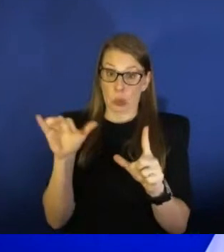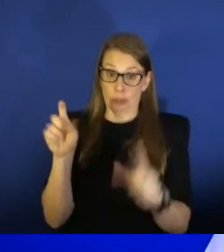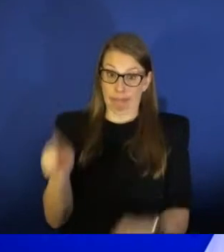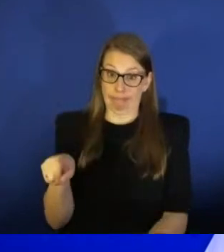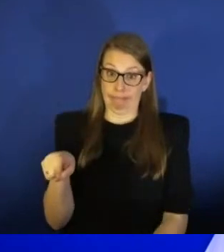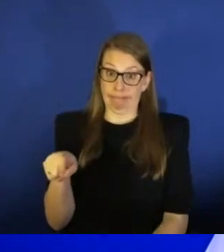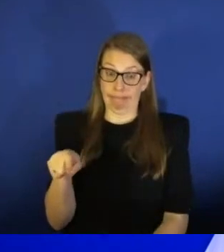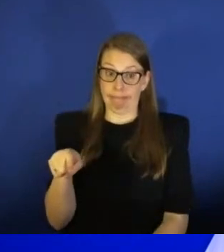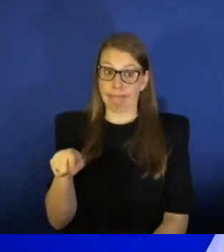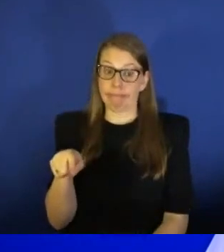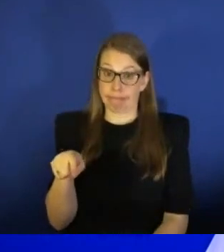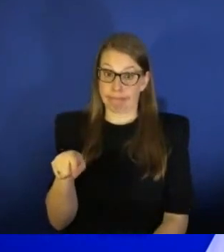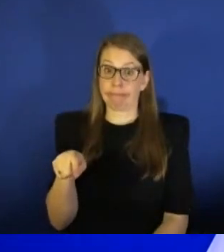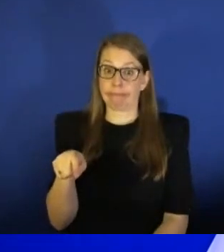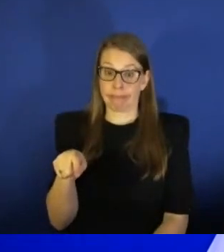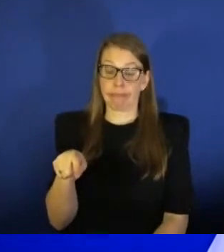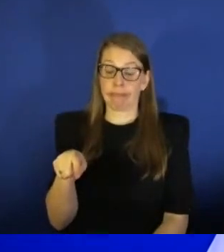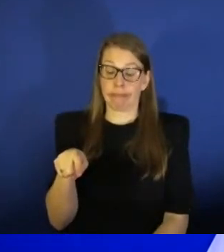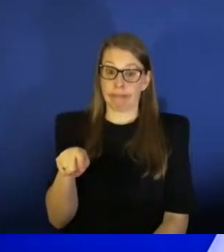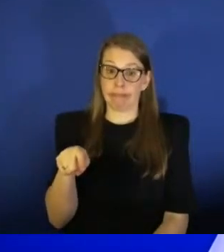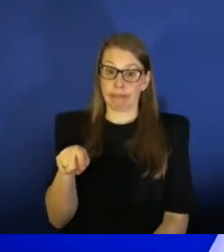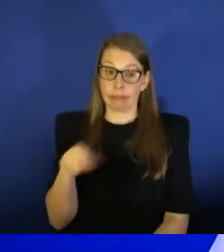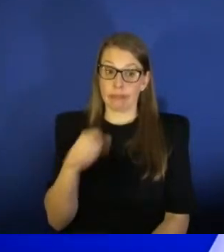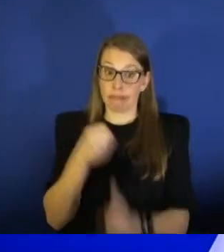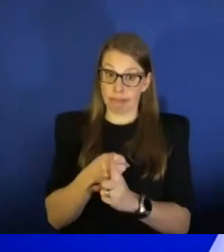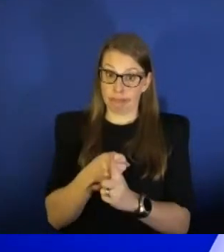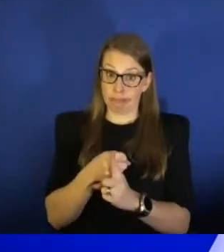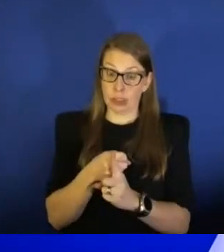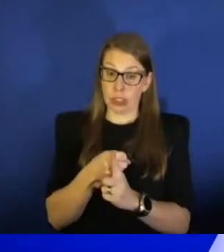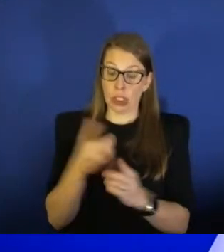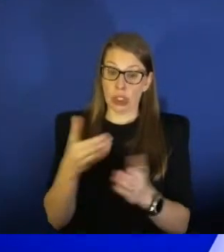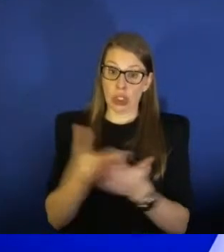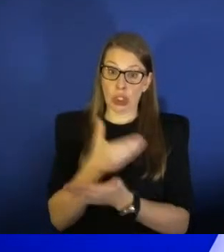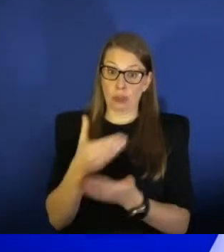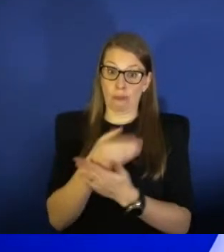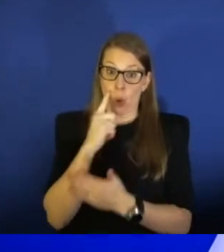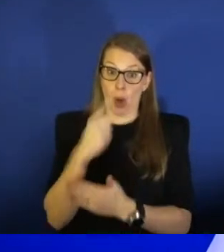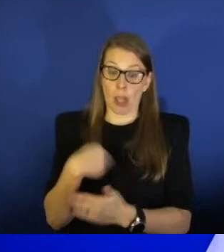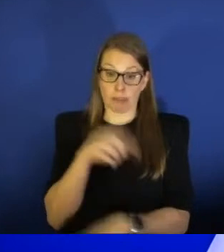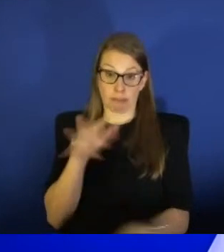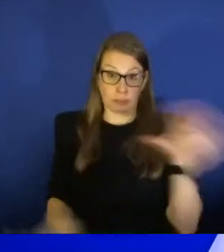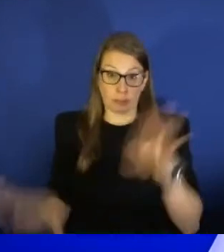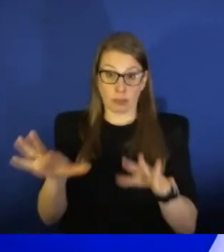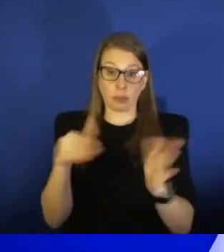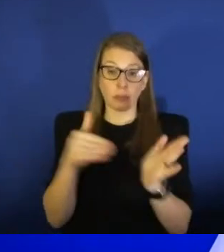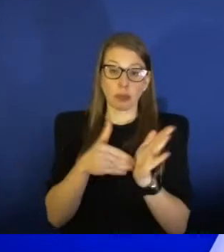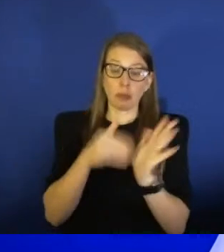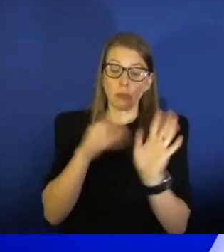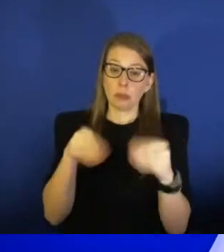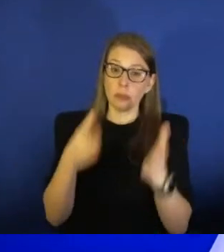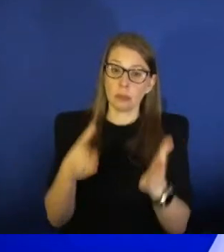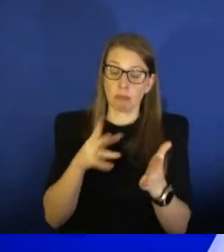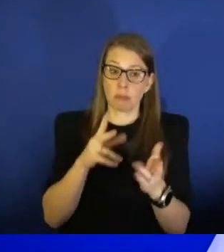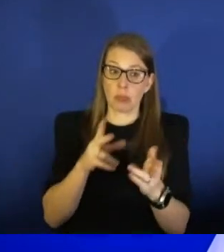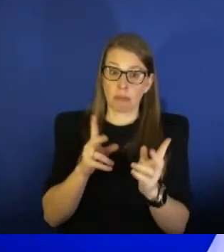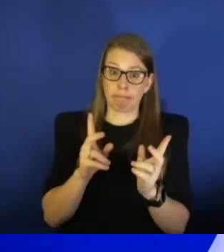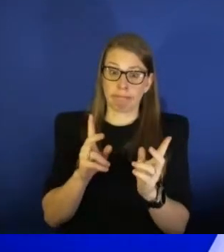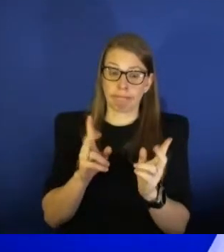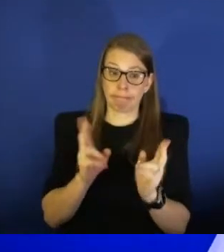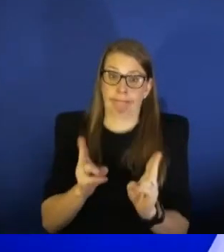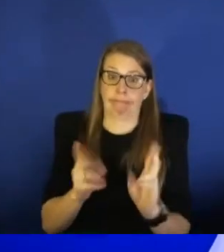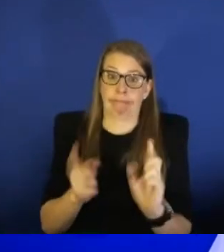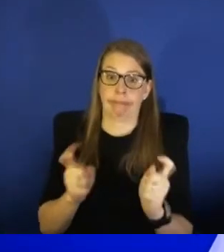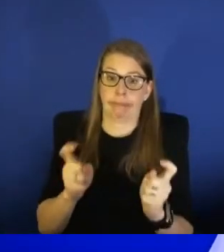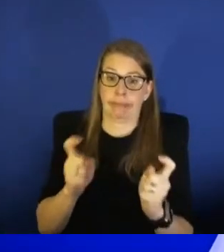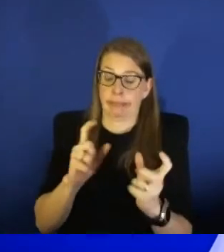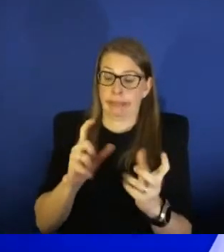this that is a little, you know, that's been new to us. And we had a lot of docs and providers that were really rapidly trying to get their